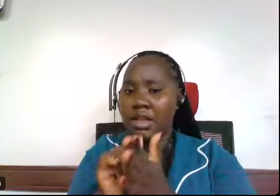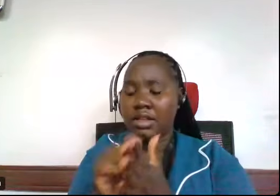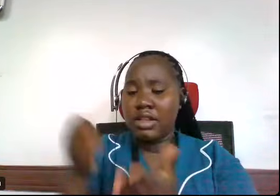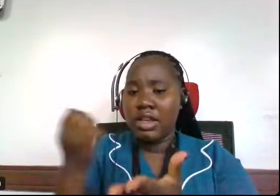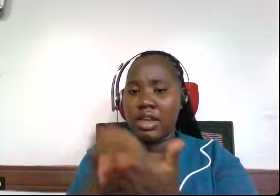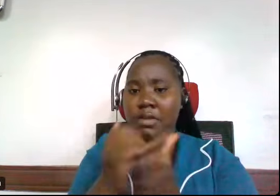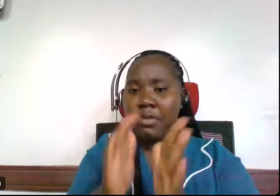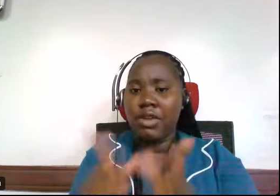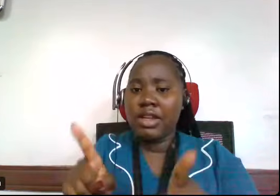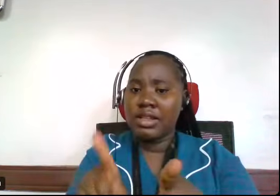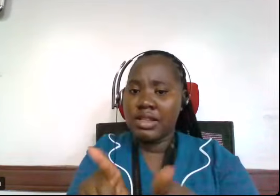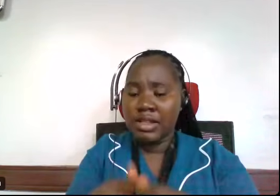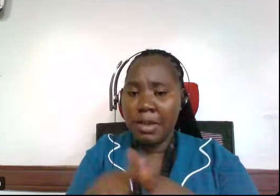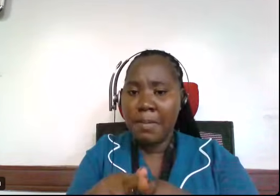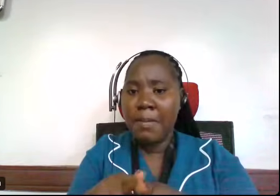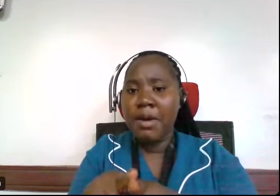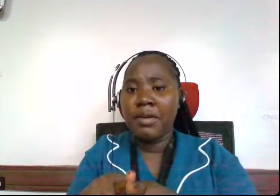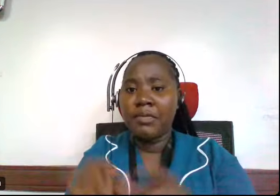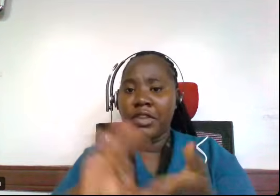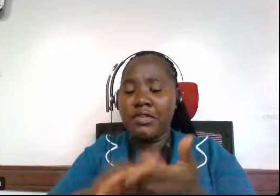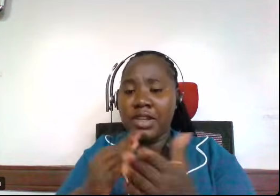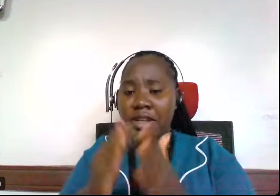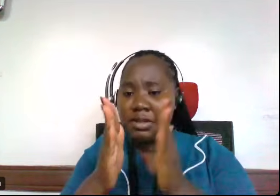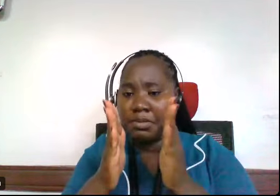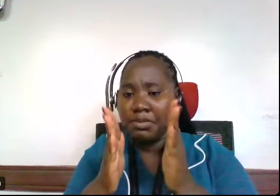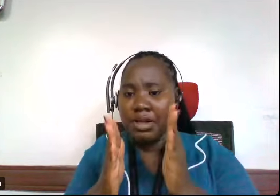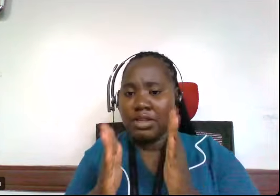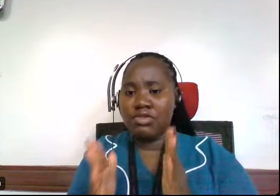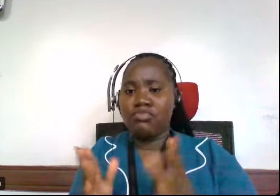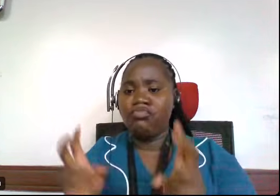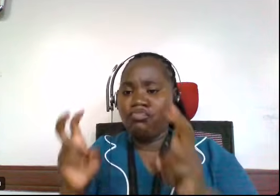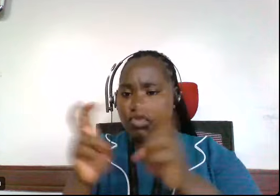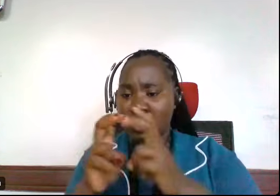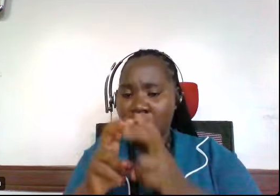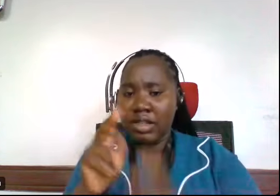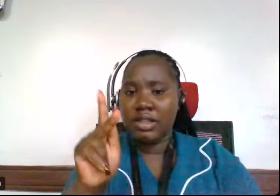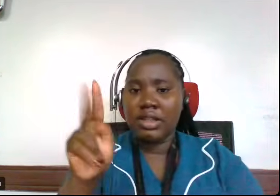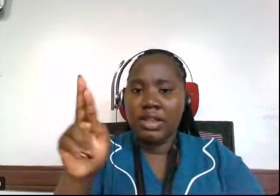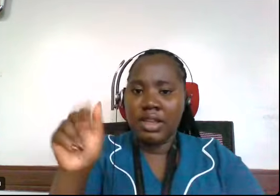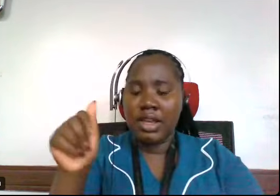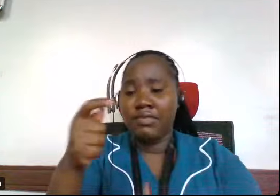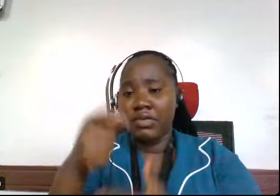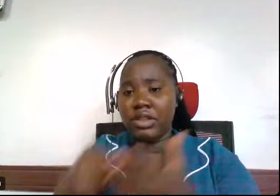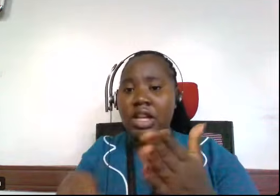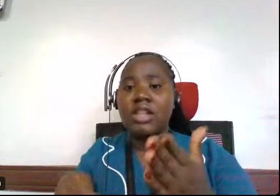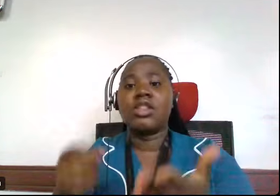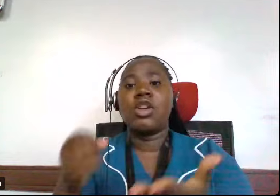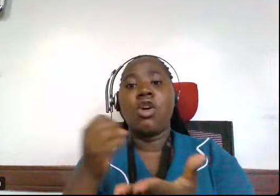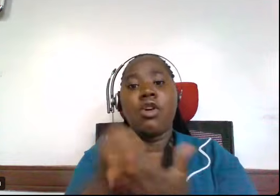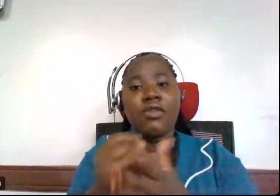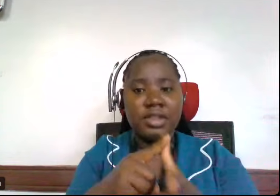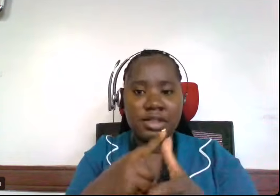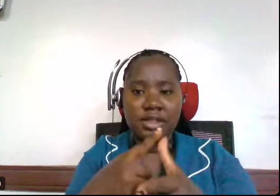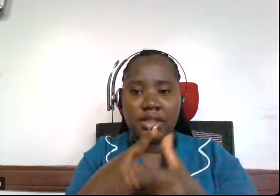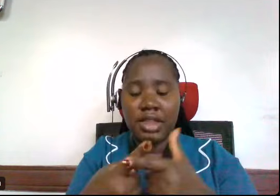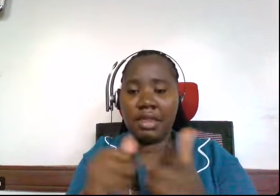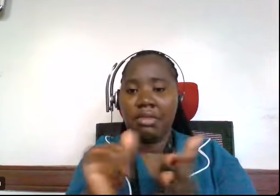person reaches out to KRA, their tax service office, and the issue will be addressed accordingly.